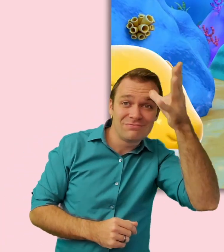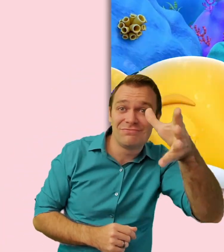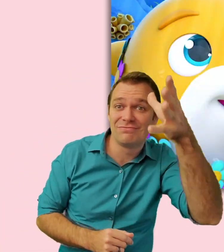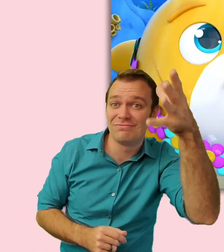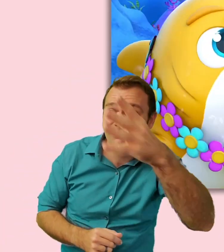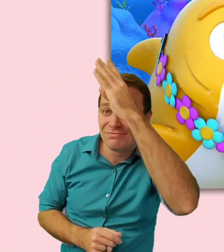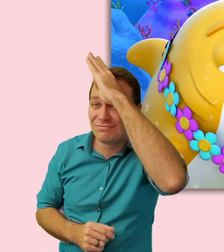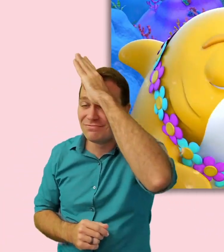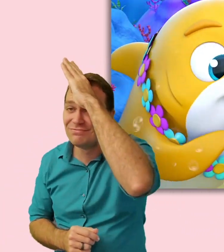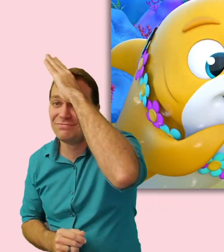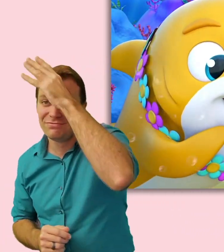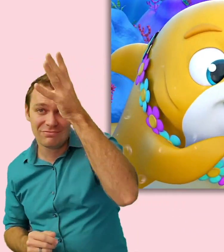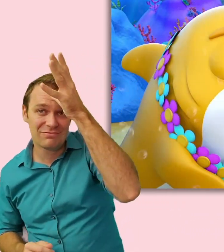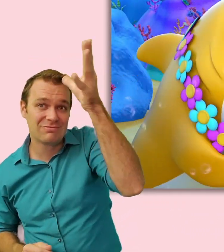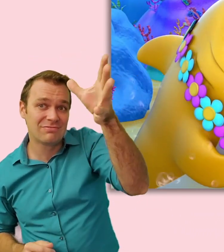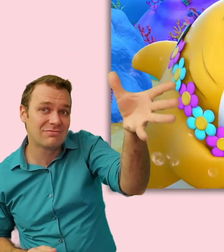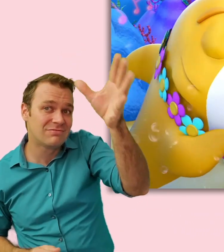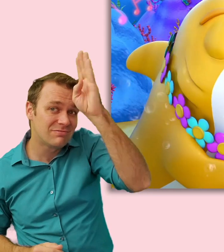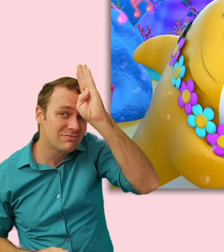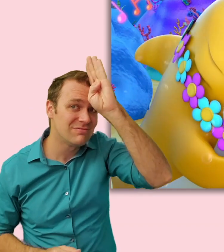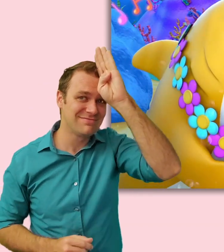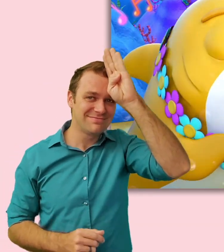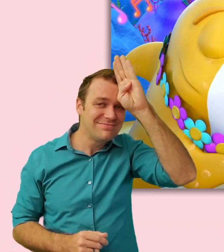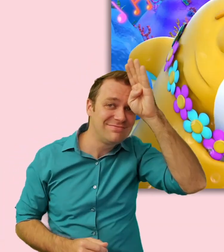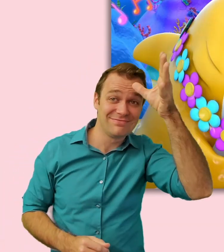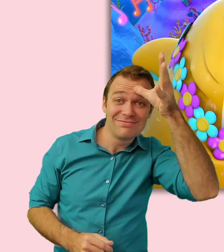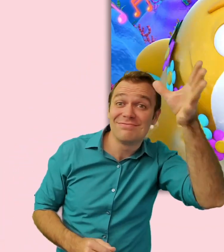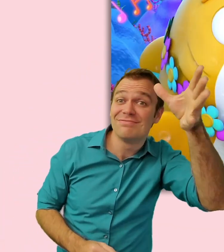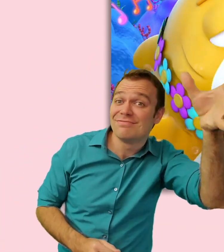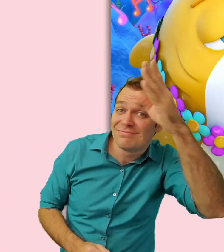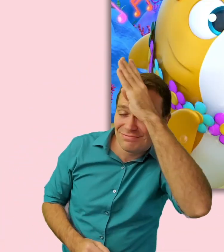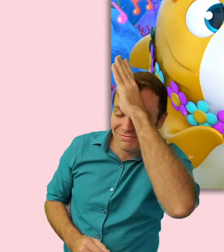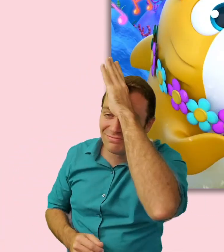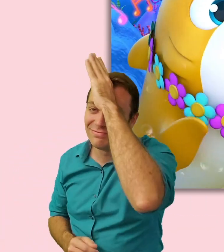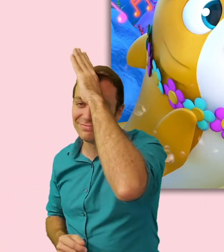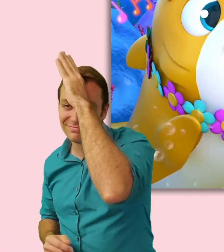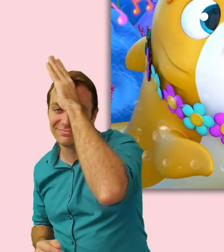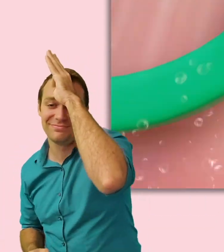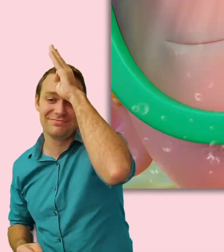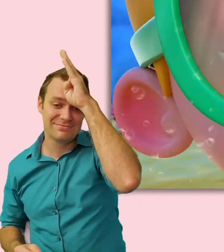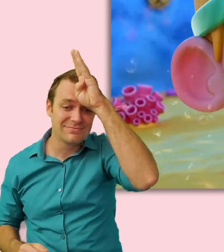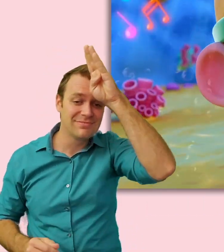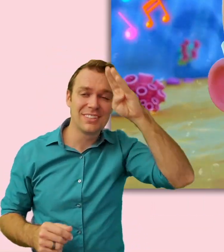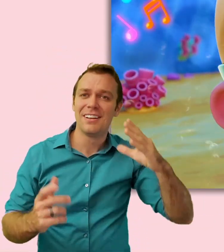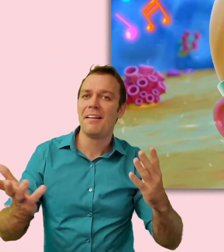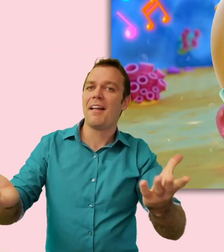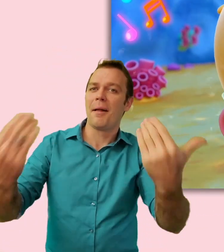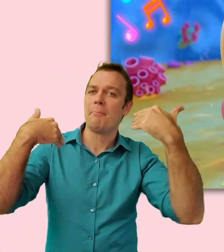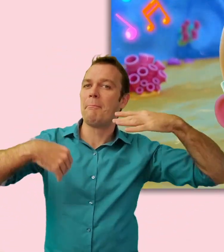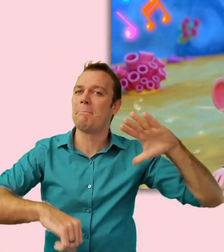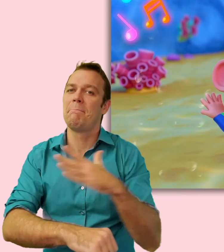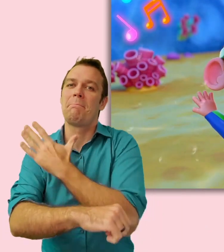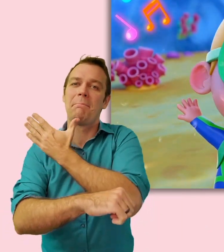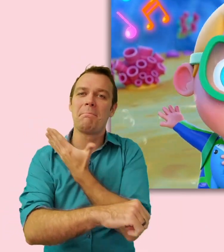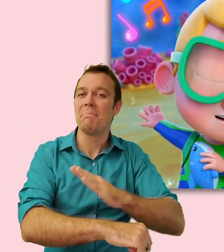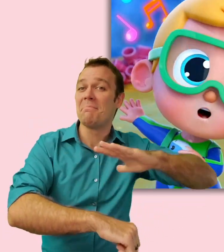do. Grandpa shark do do do do do. Grandpa shark do do do do do. Grandpa shark. Sing a